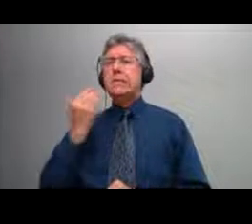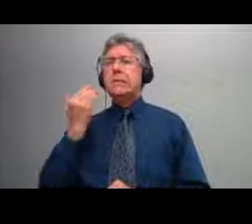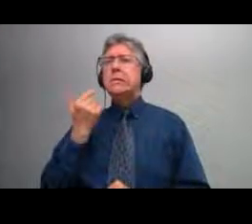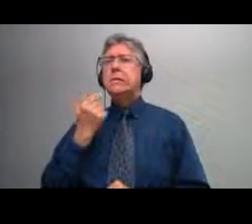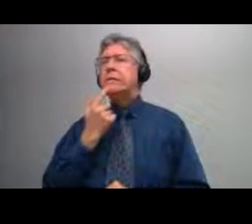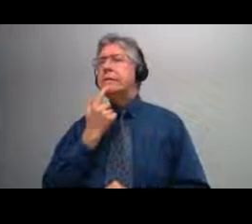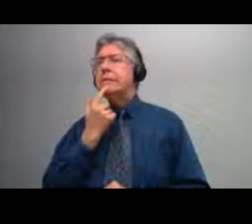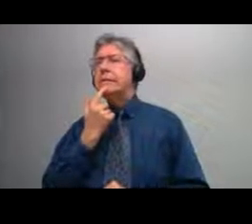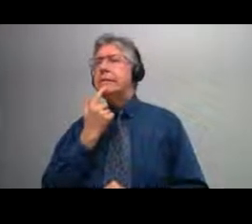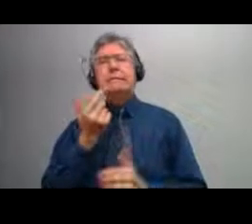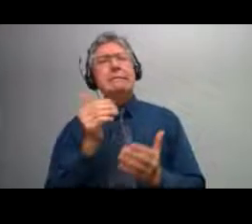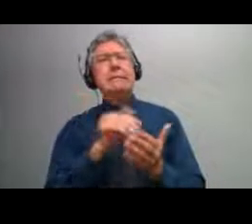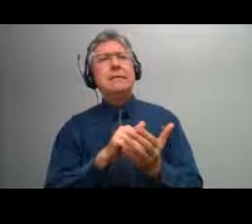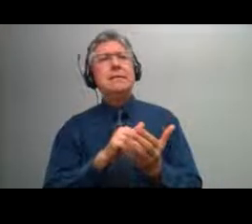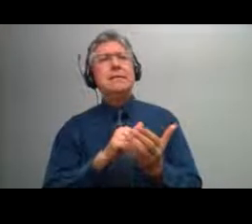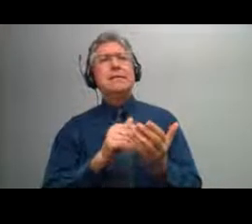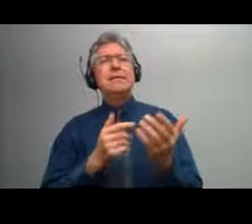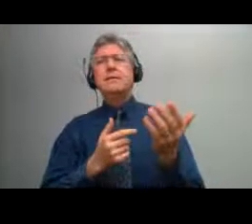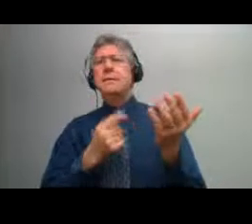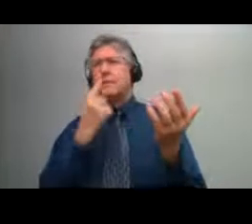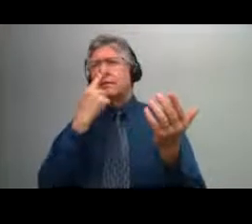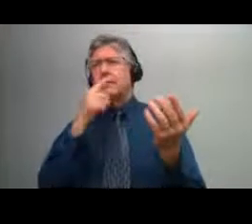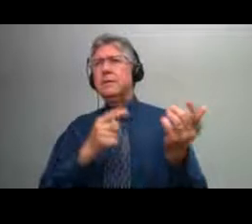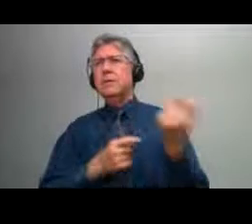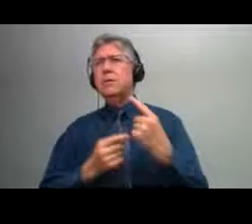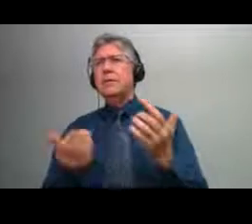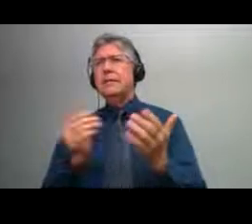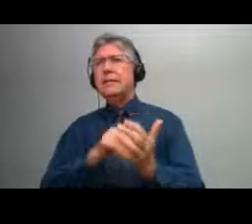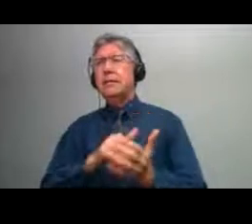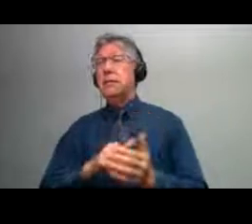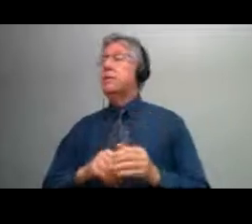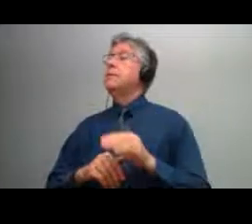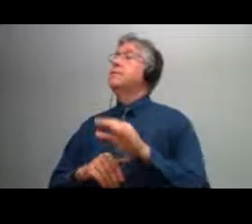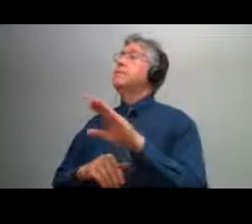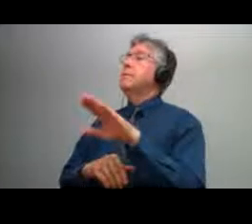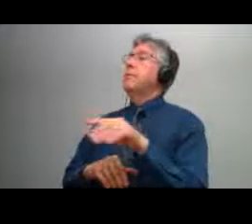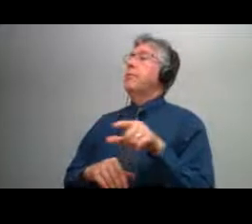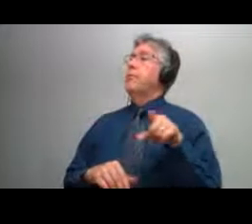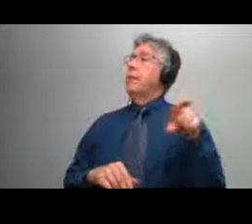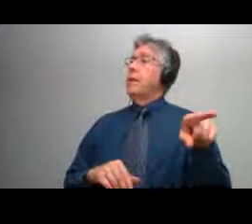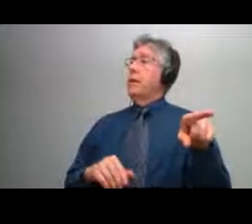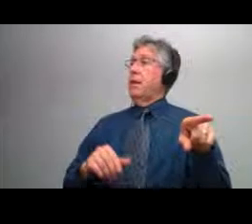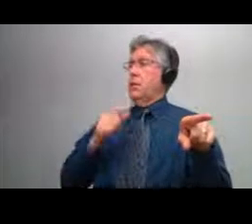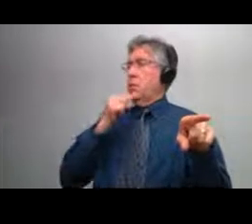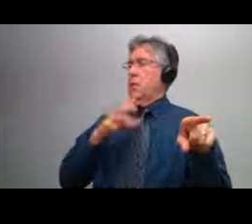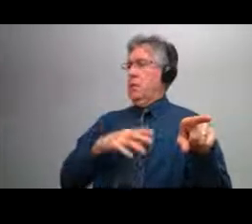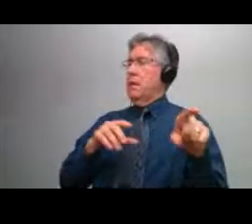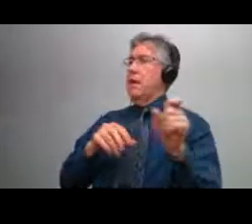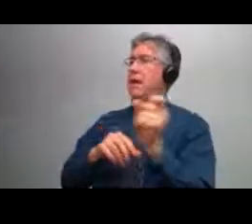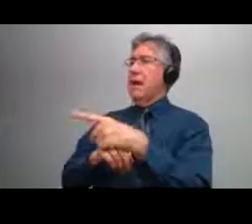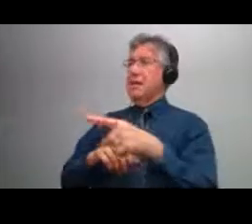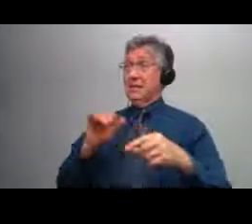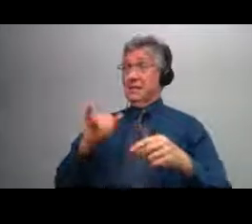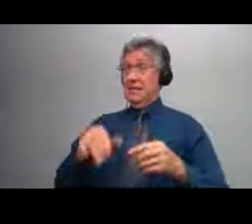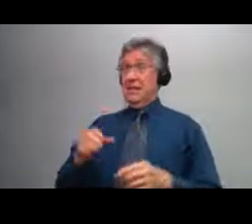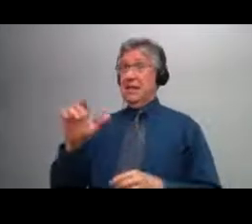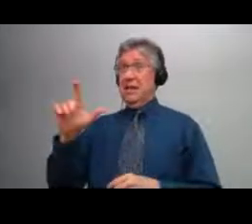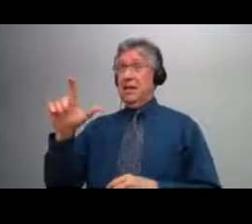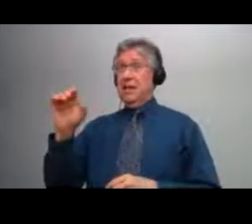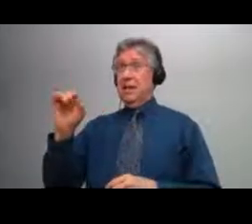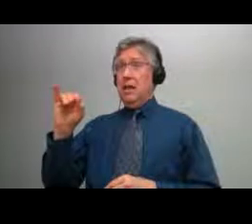So what was the question again? Yep. She asks, how much of the private property on Lois Drive